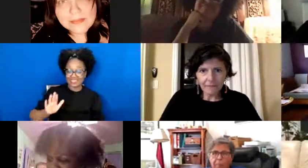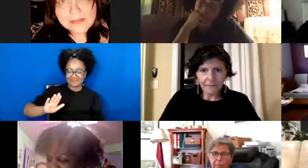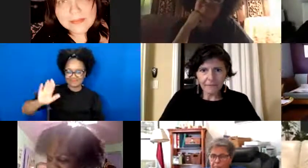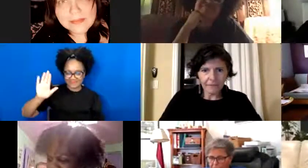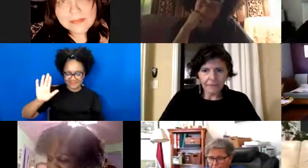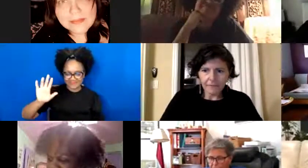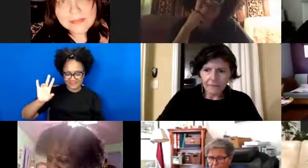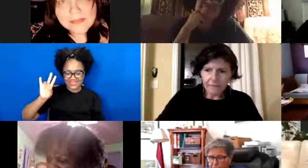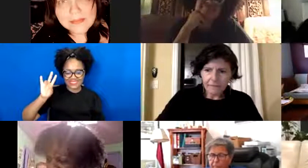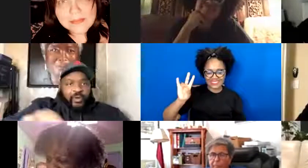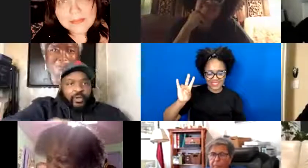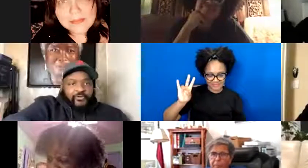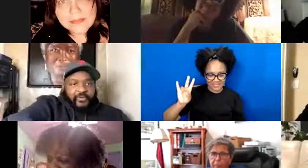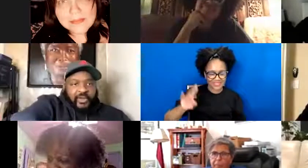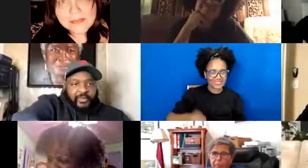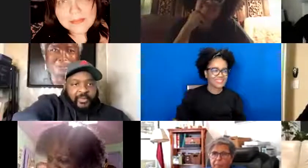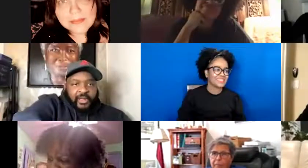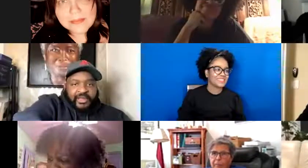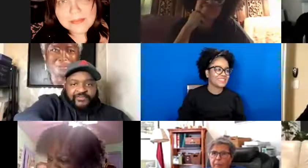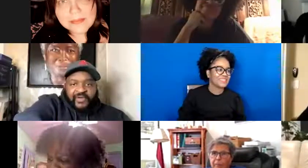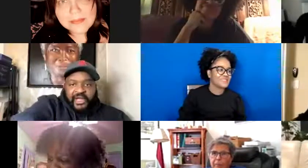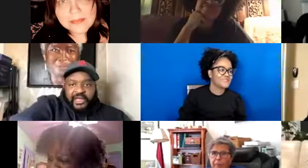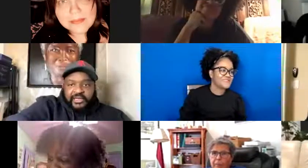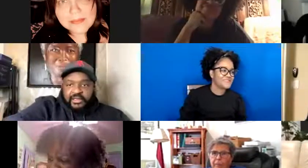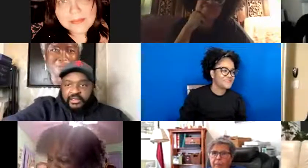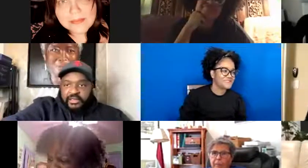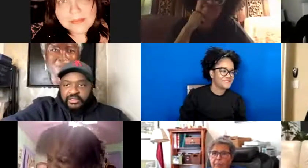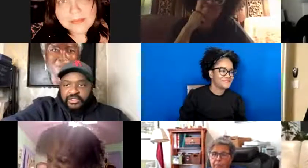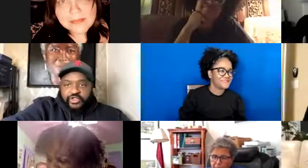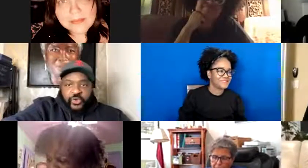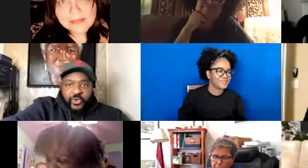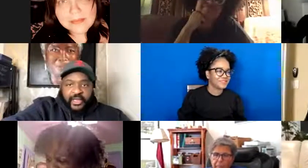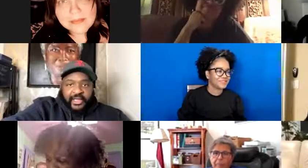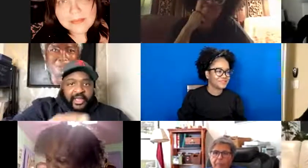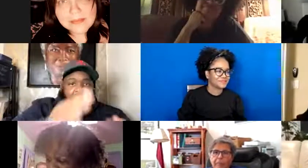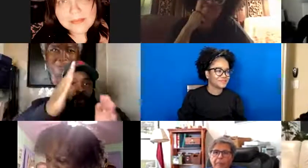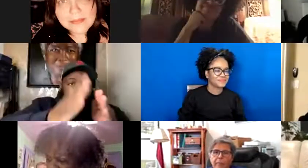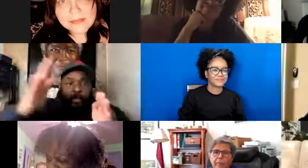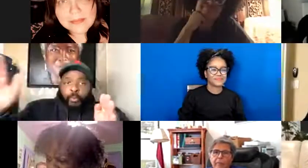this. I want to try to go from Yvonne to Joy.